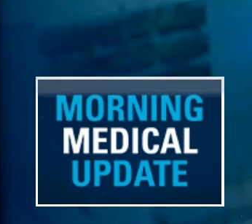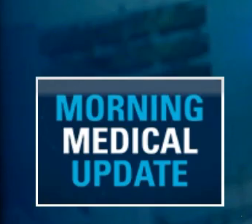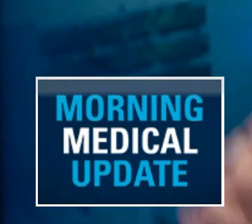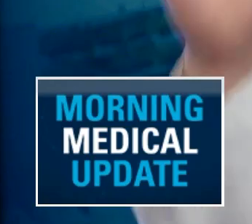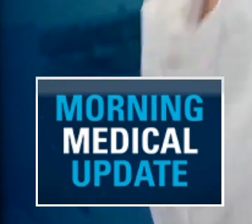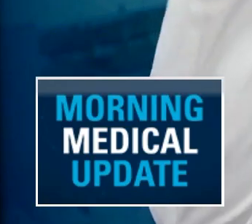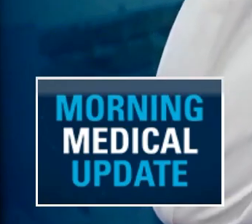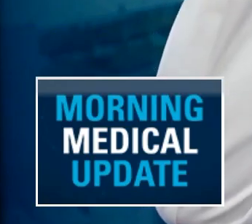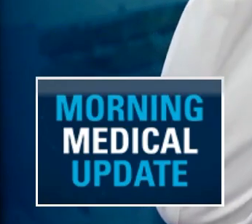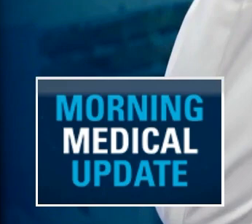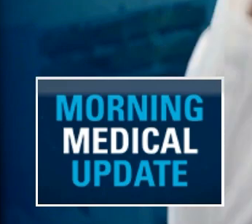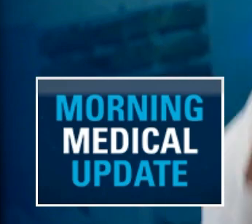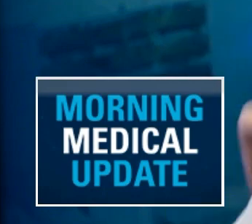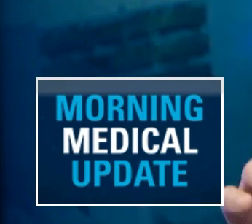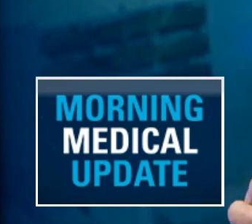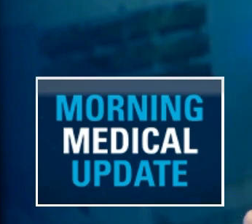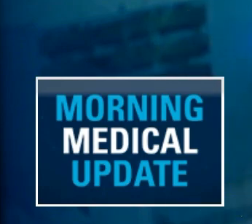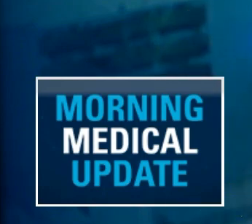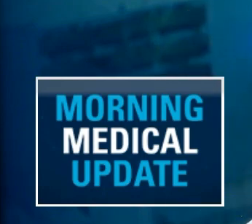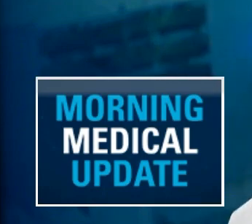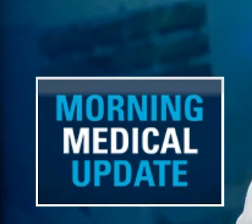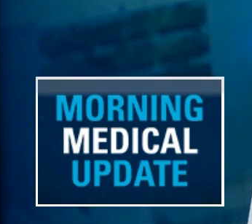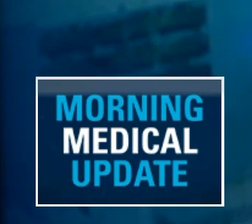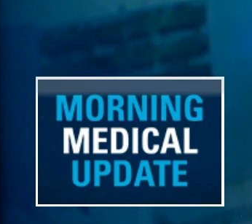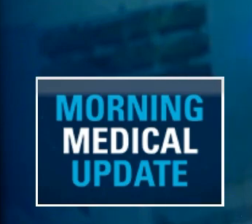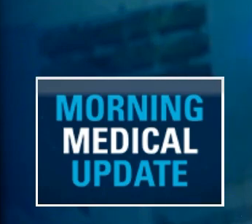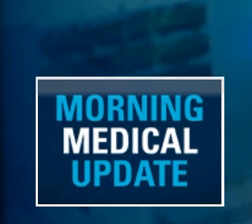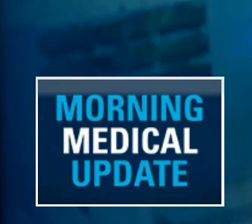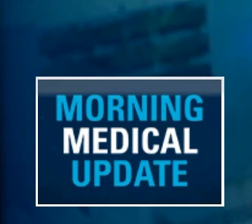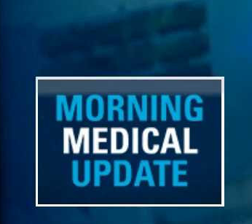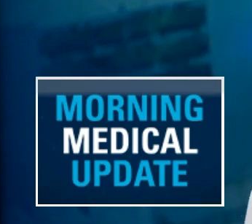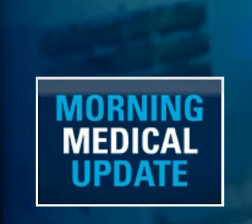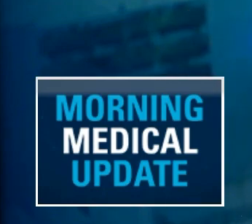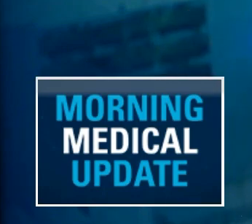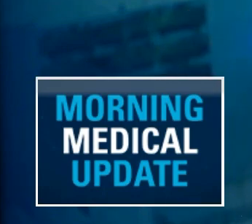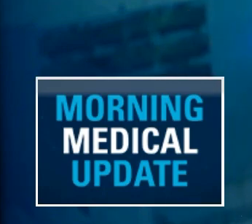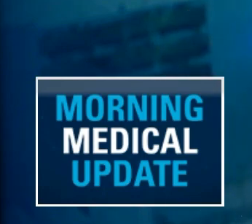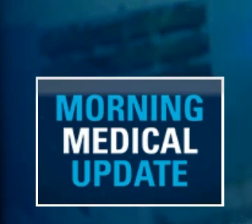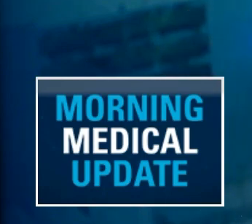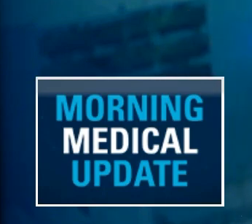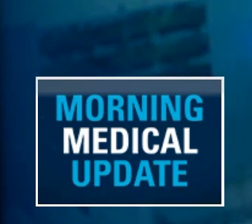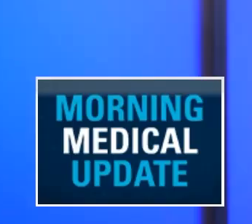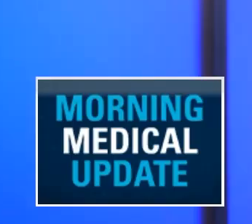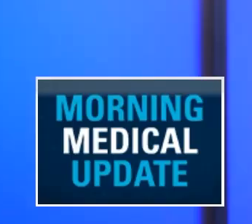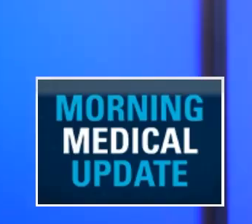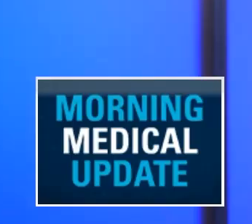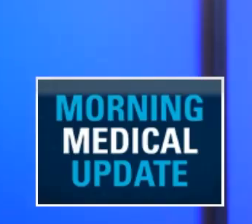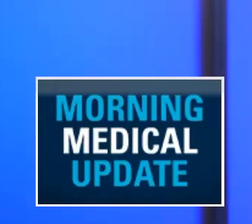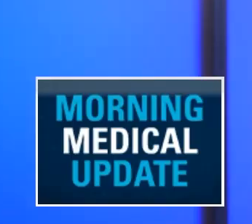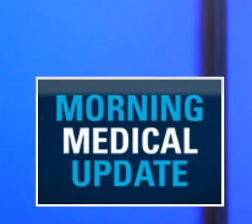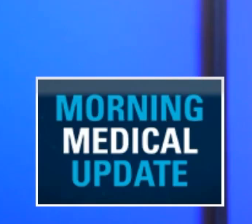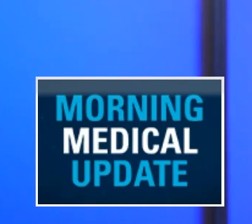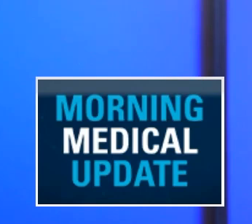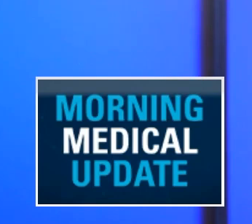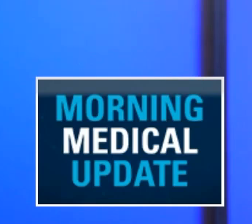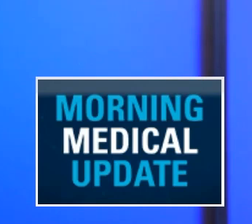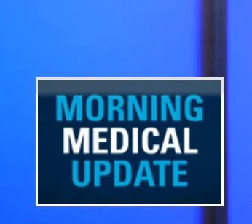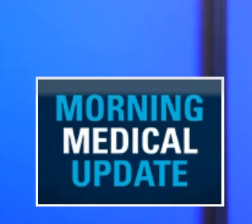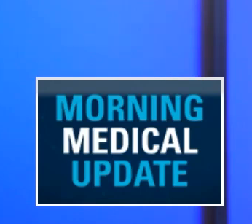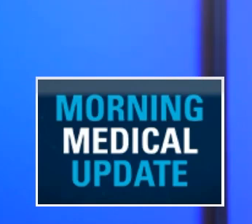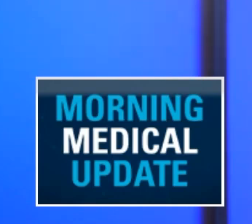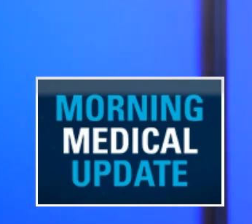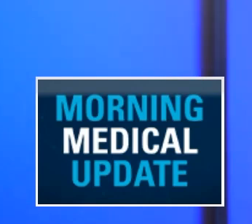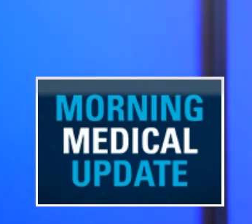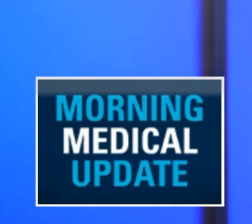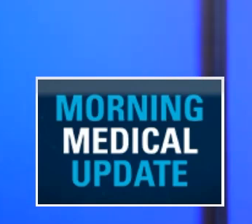in. So it sits in that skull, and then the wires come out of that top part where the keychain part is. Okay. And they'll have four little wires come out of that